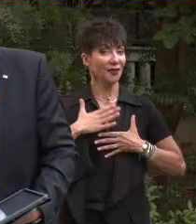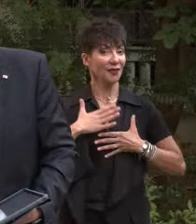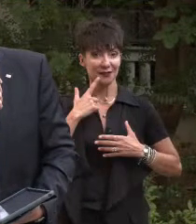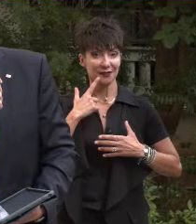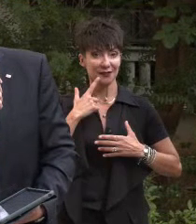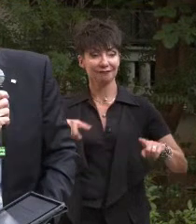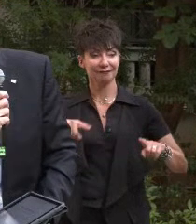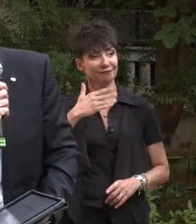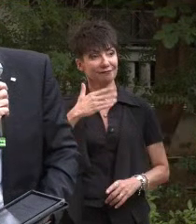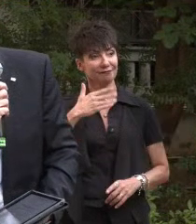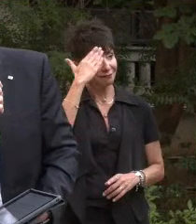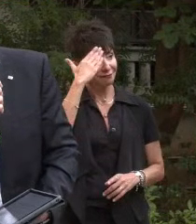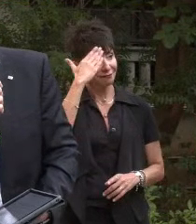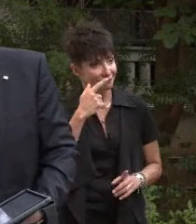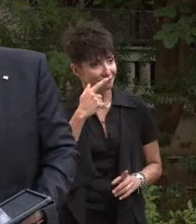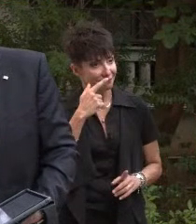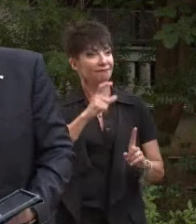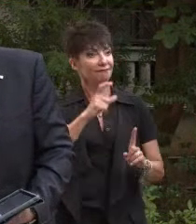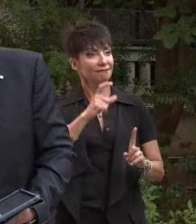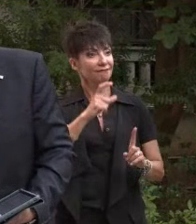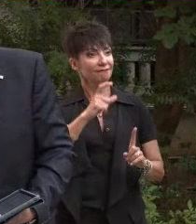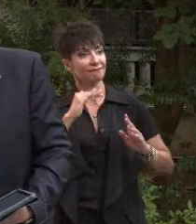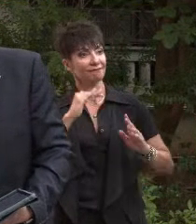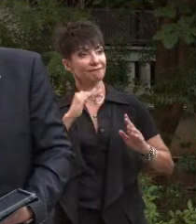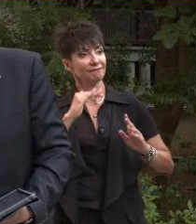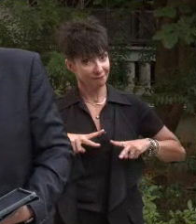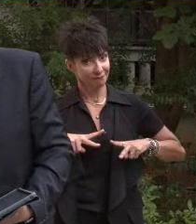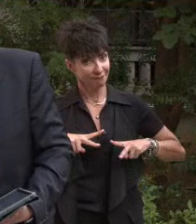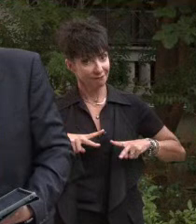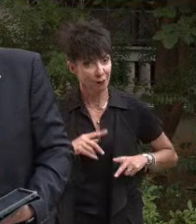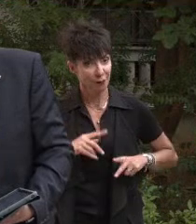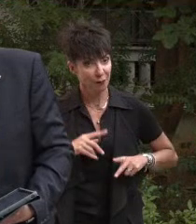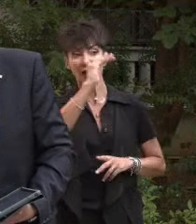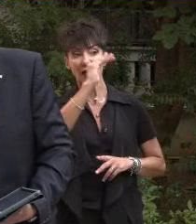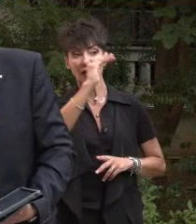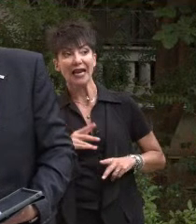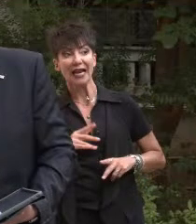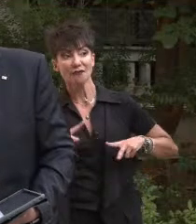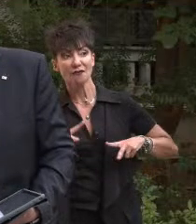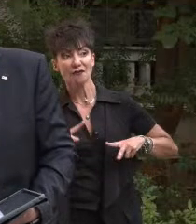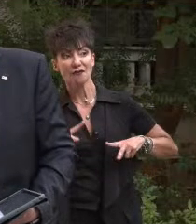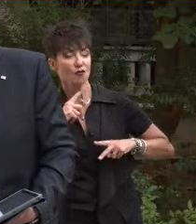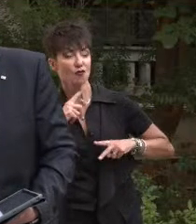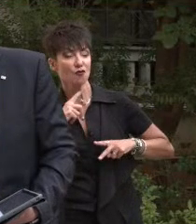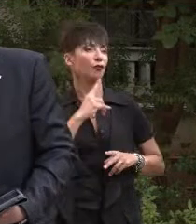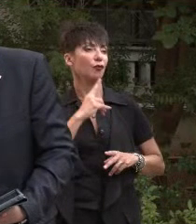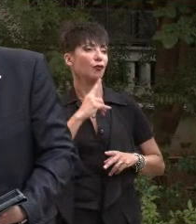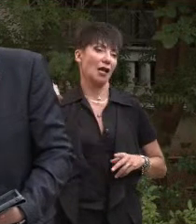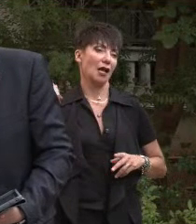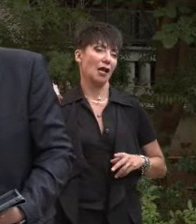Governor, Deputy Minister, Deputy Head of Mayor of Athens,